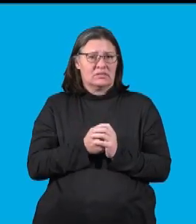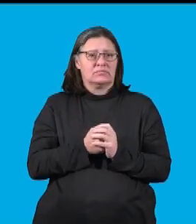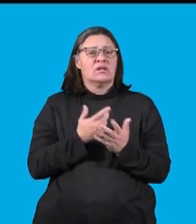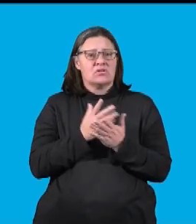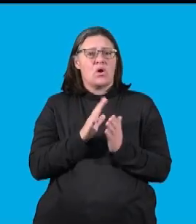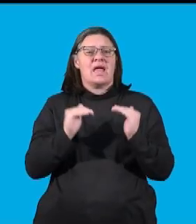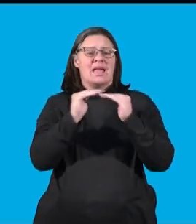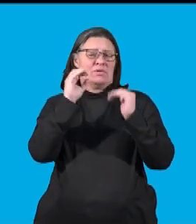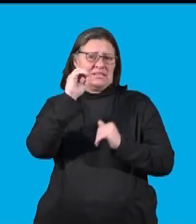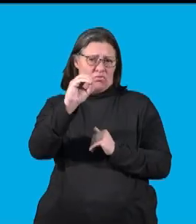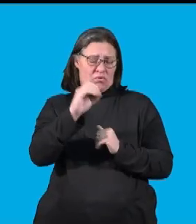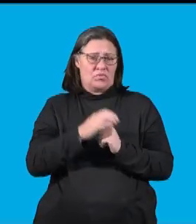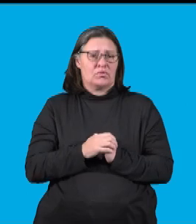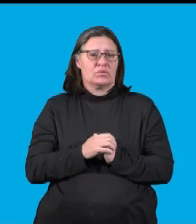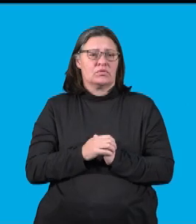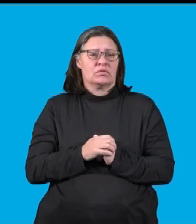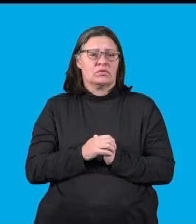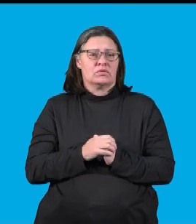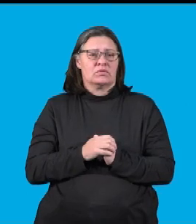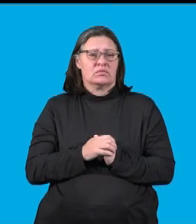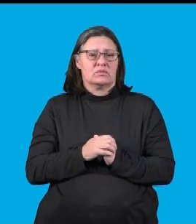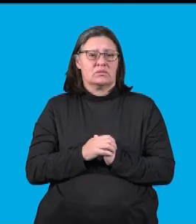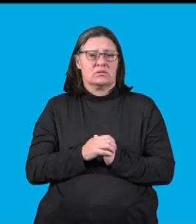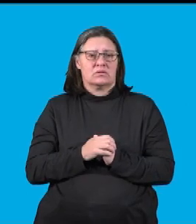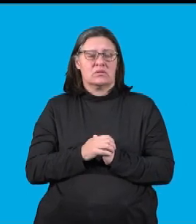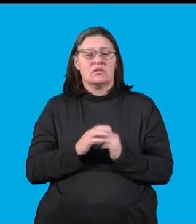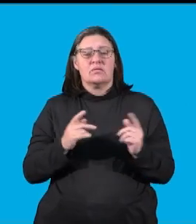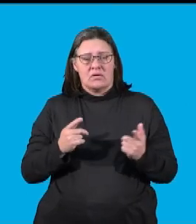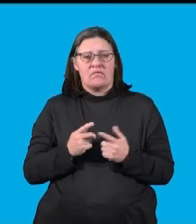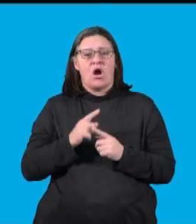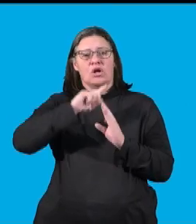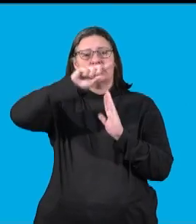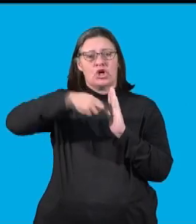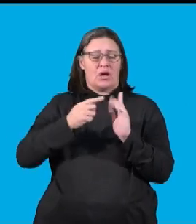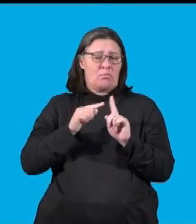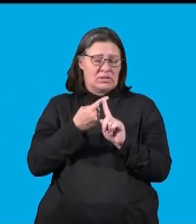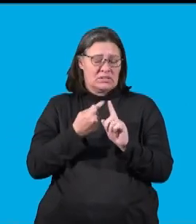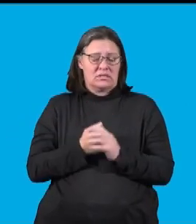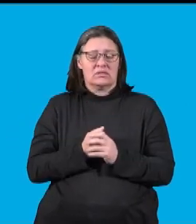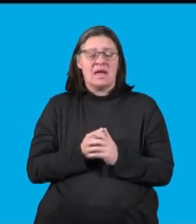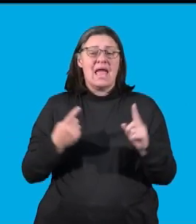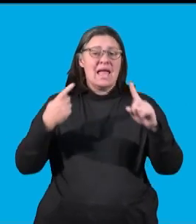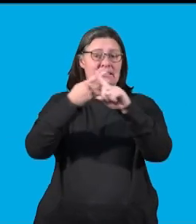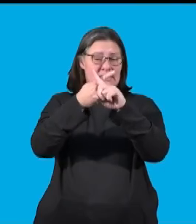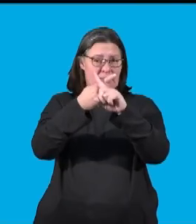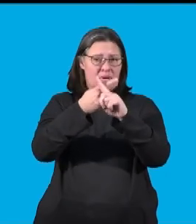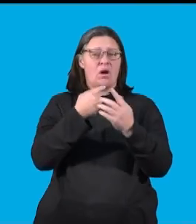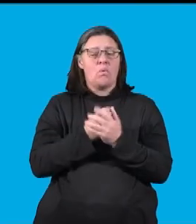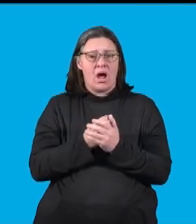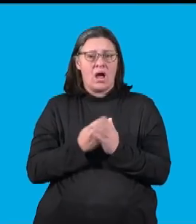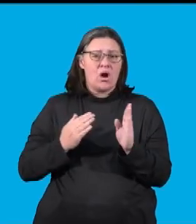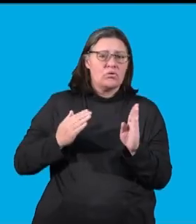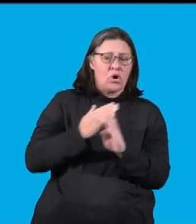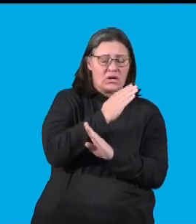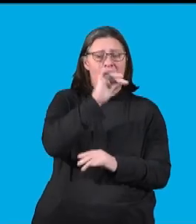that's where your first derivative is equal to 0. Another word for stationary point is a turning point. Your intercepts, that's